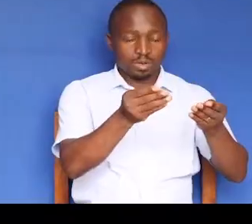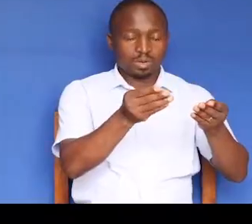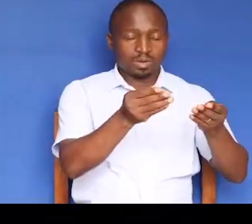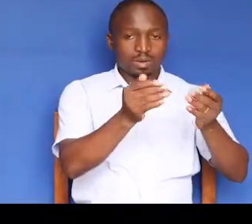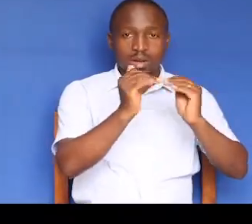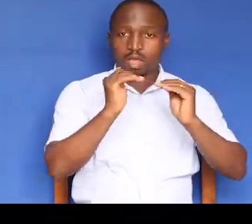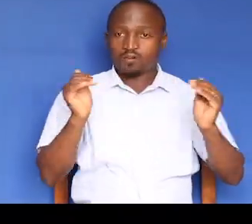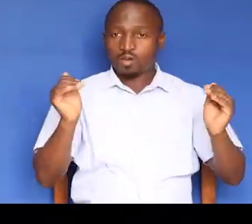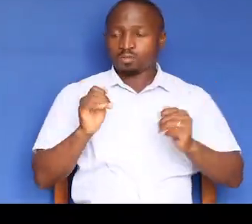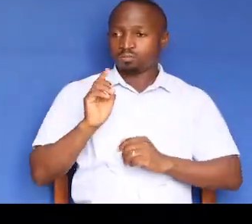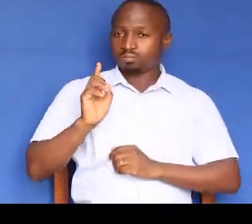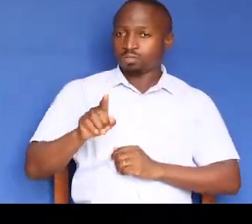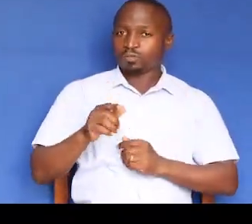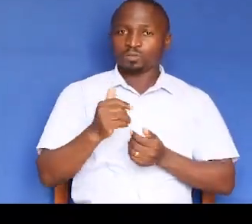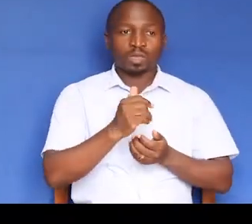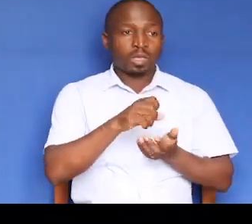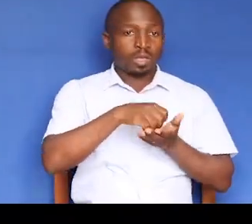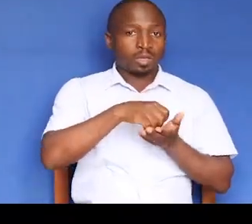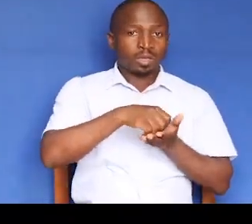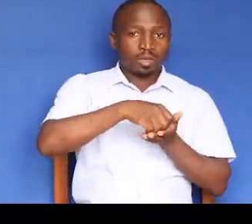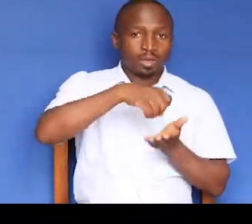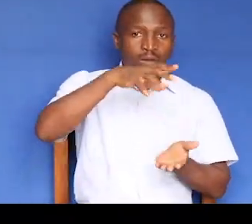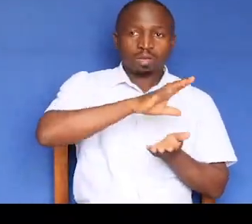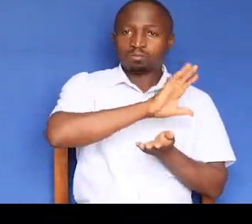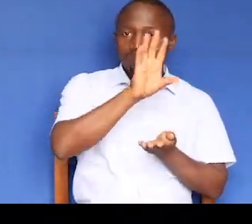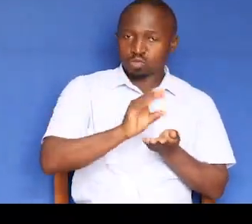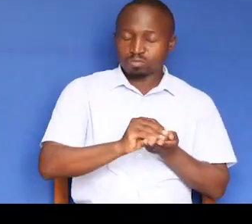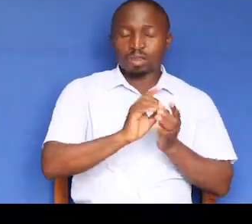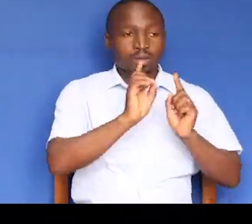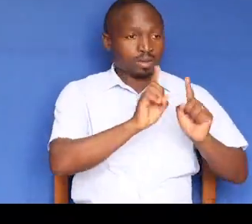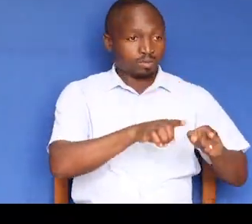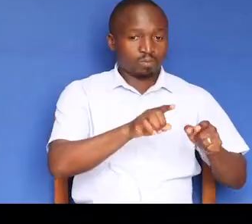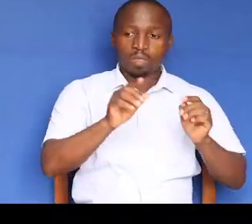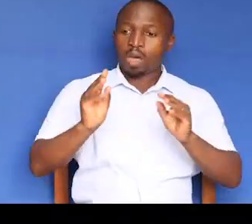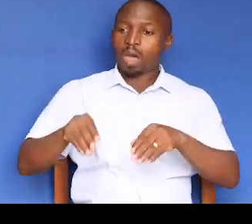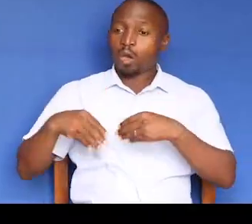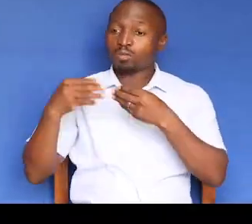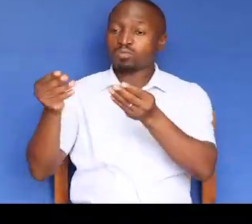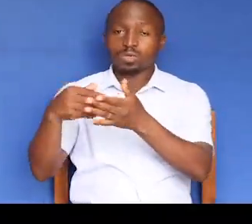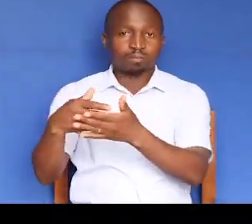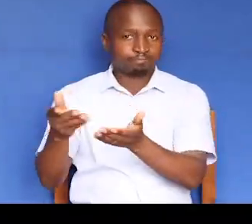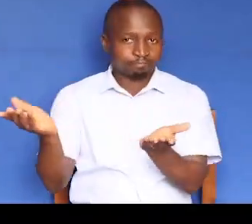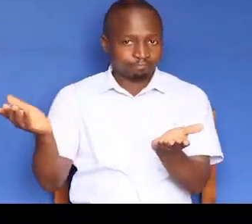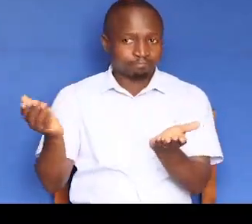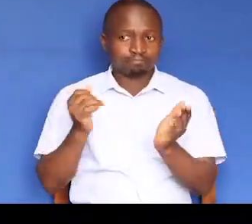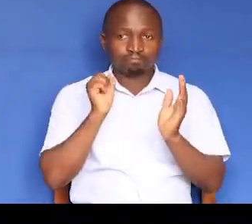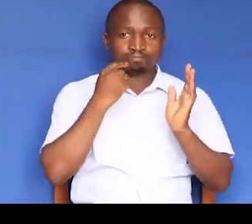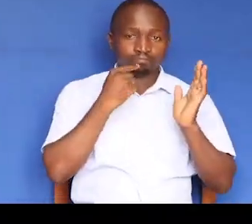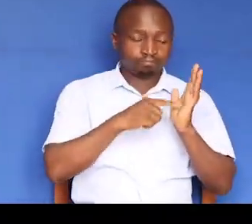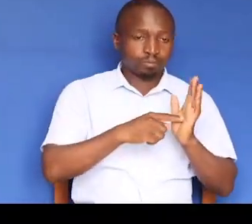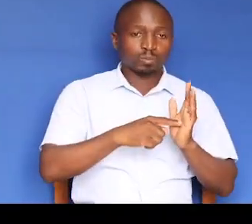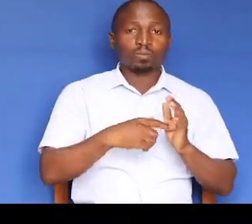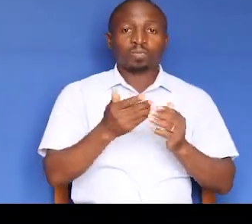level, we have total cost, but we don't have output. That's why we say at